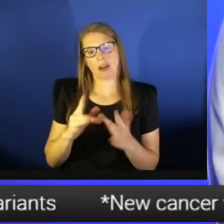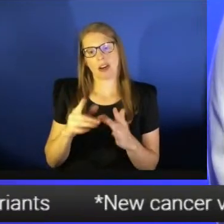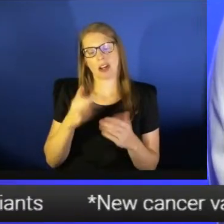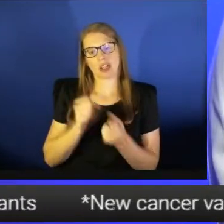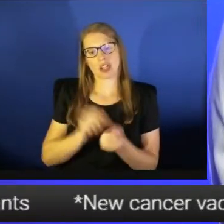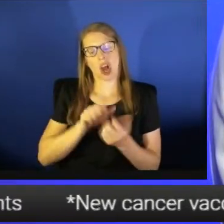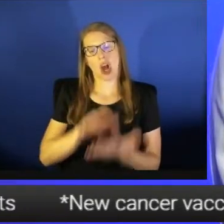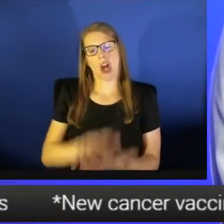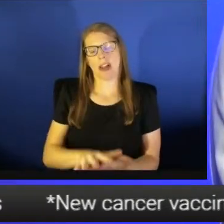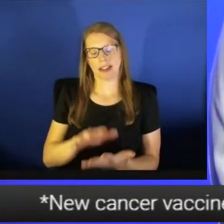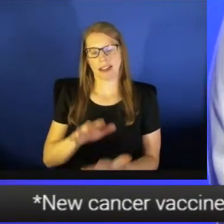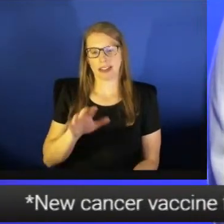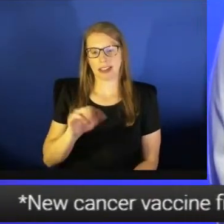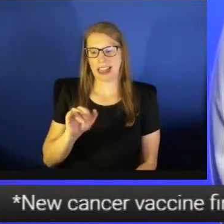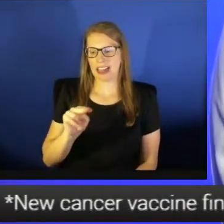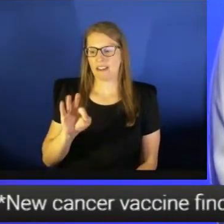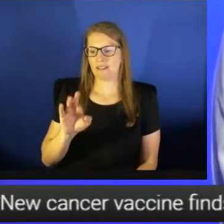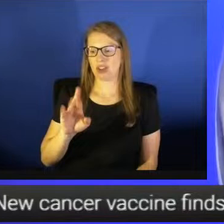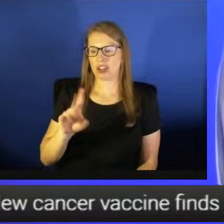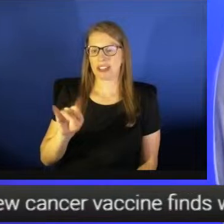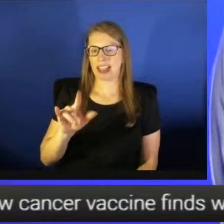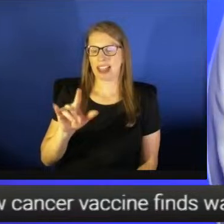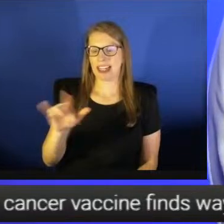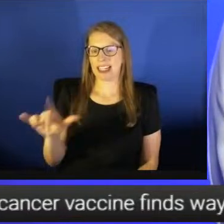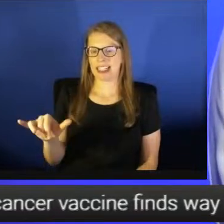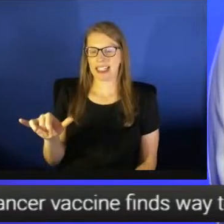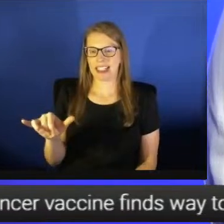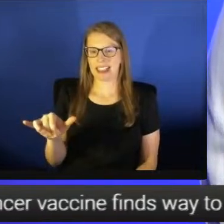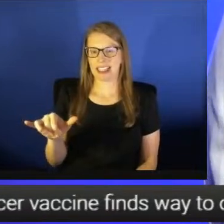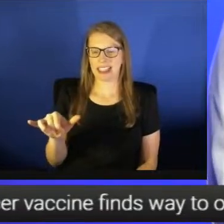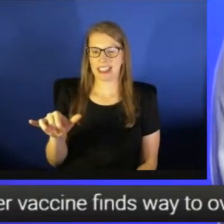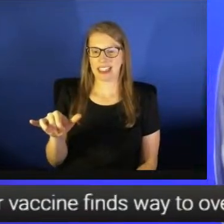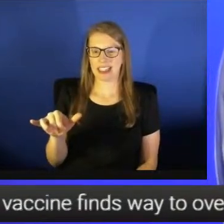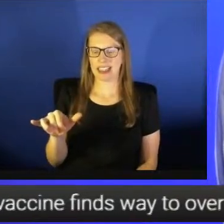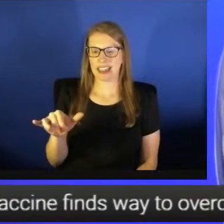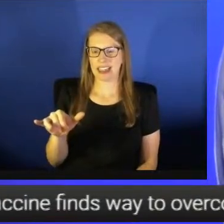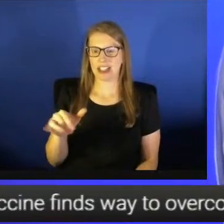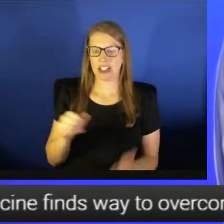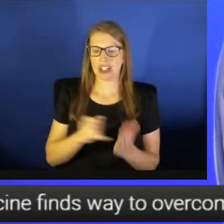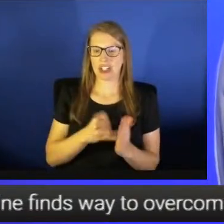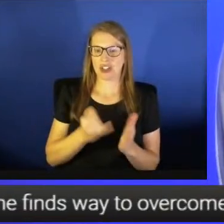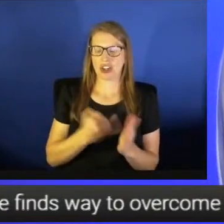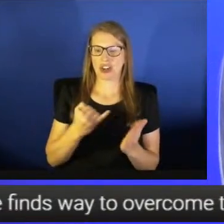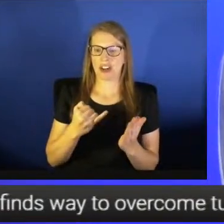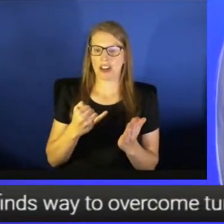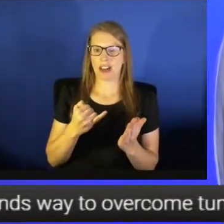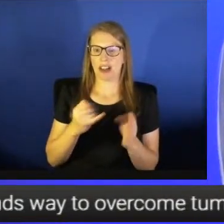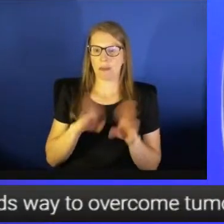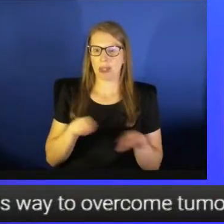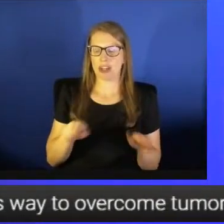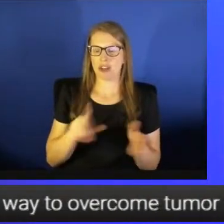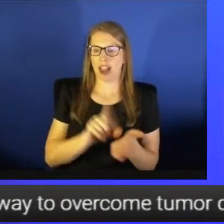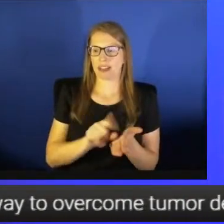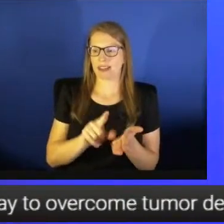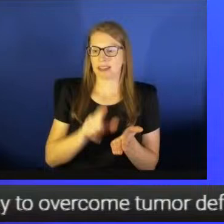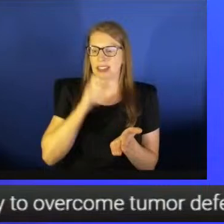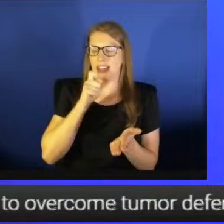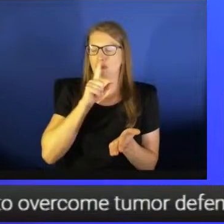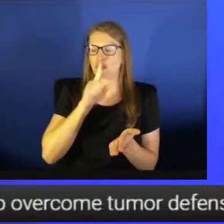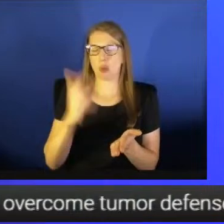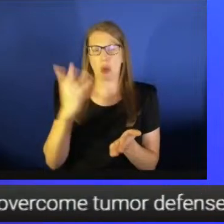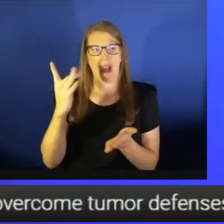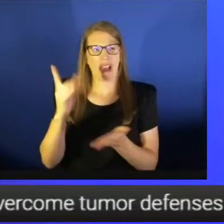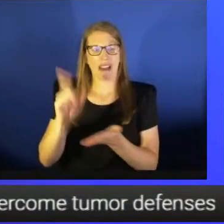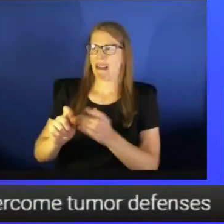wonderful study in the Journal of Pediatrics that says that's not true. And she said, why do they let people put stuff like that on the internet? So that's why I